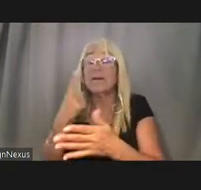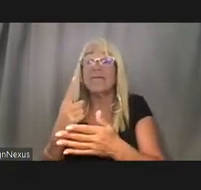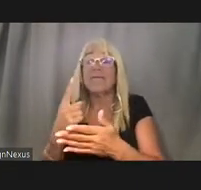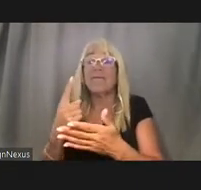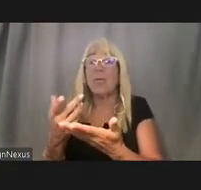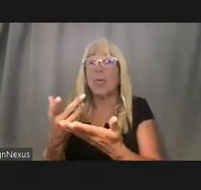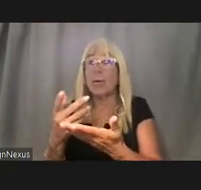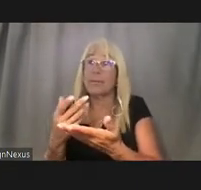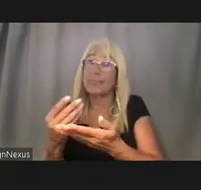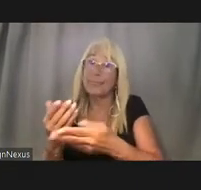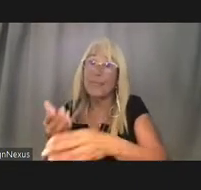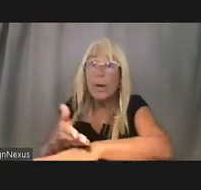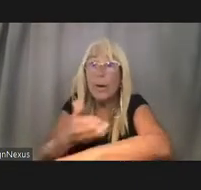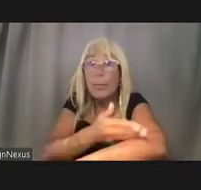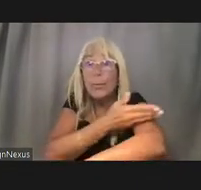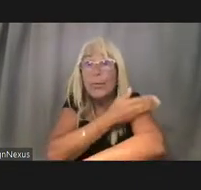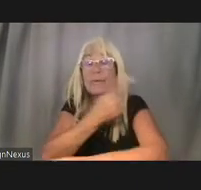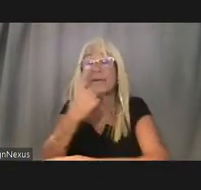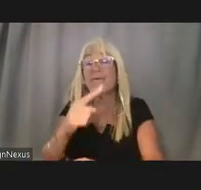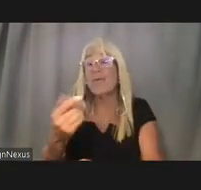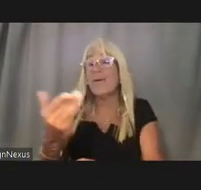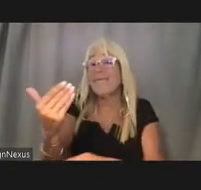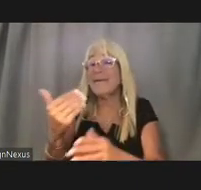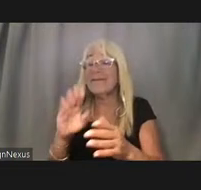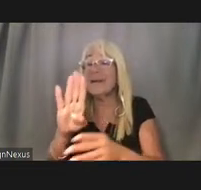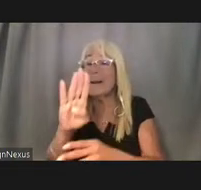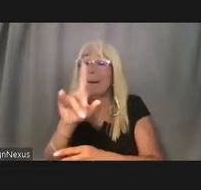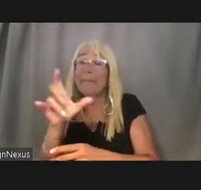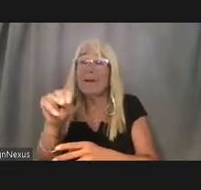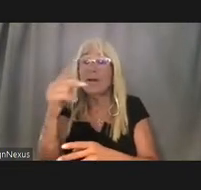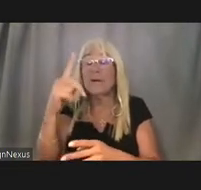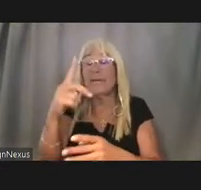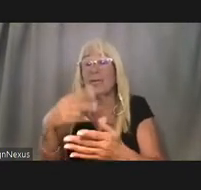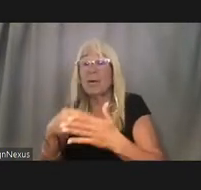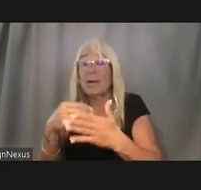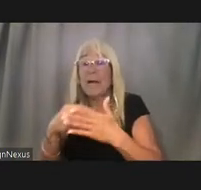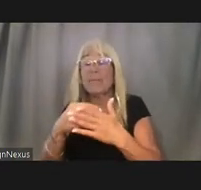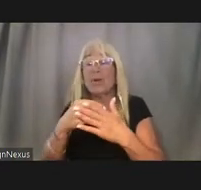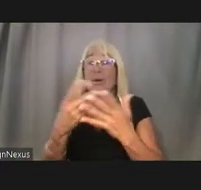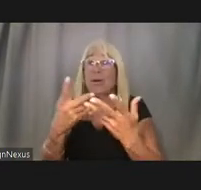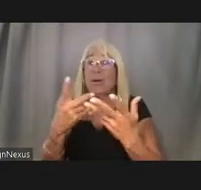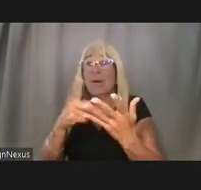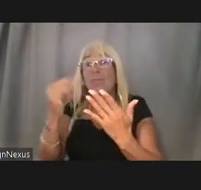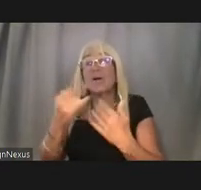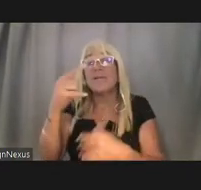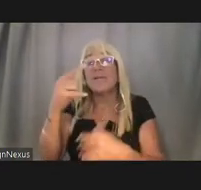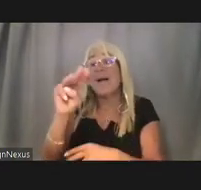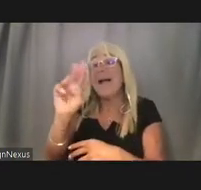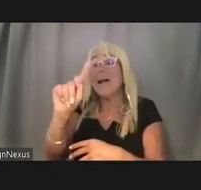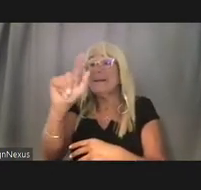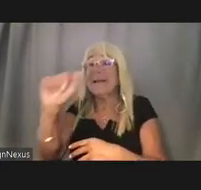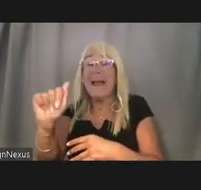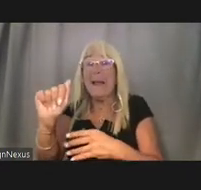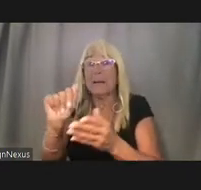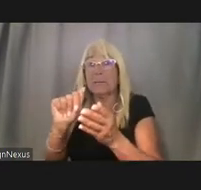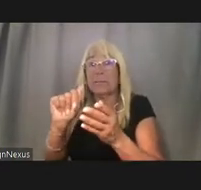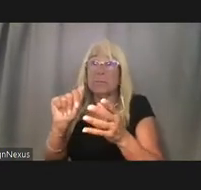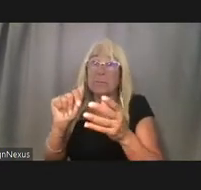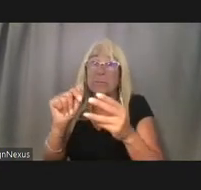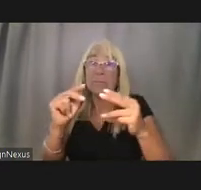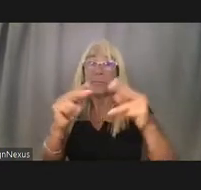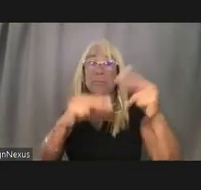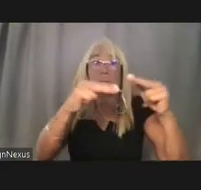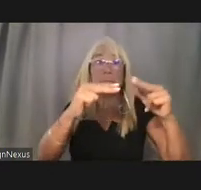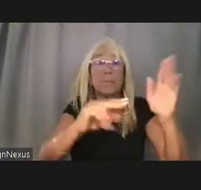sufficient annual net revenue to fund 15 billion dollars for capital projects for the MTA Capital program and to establish a tolling program